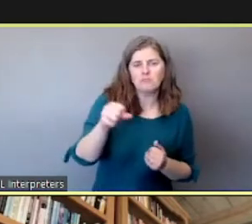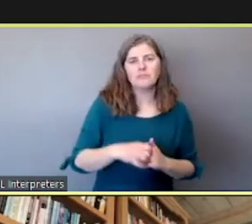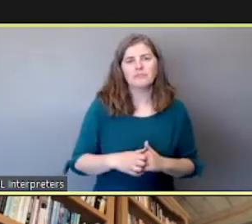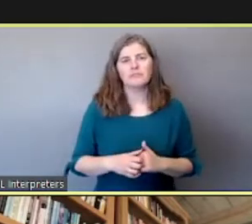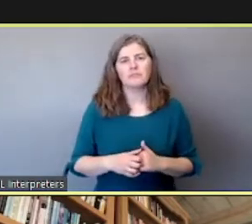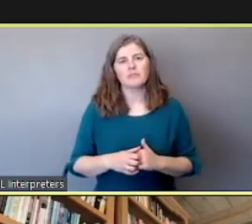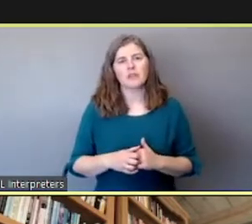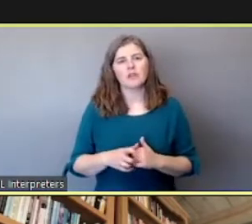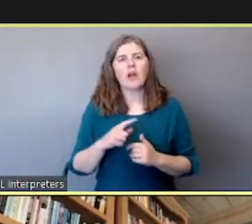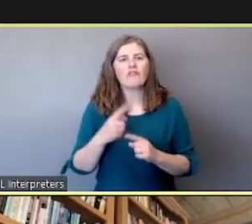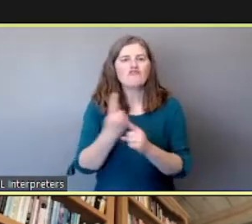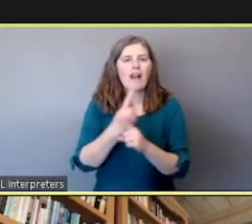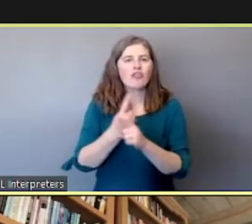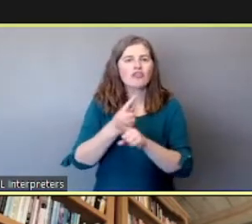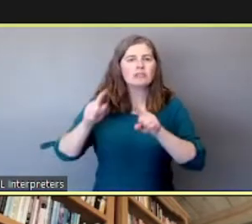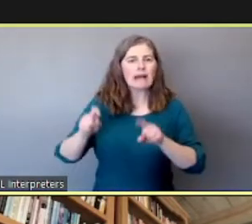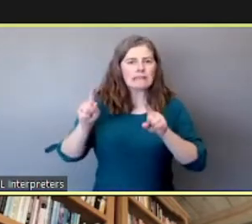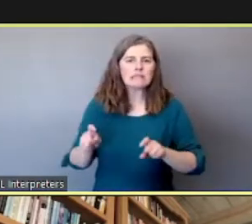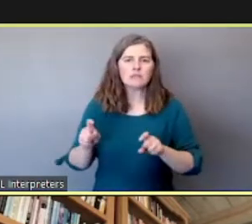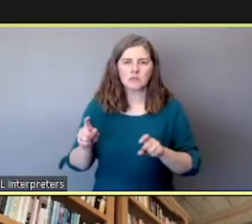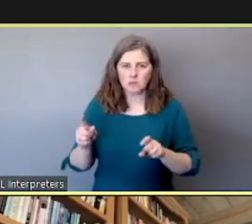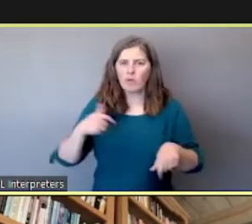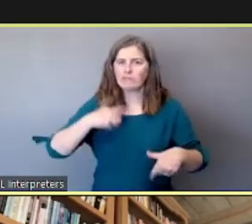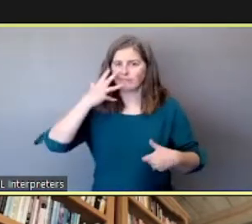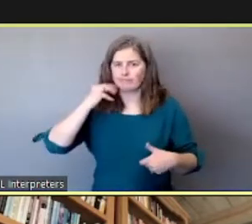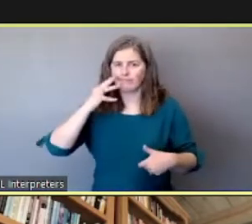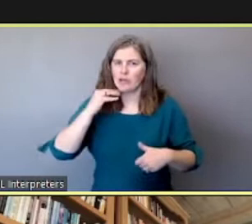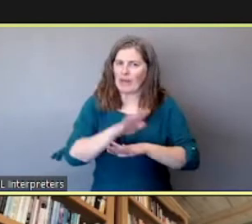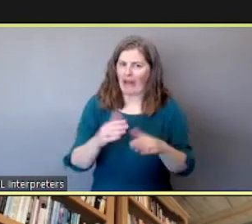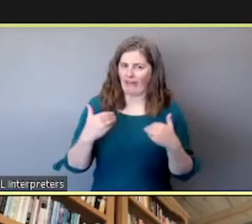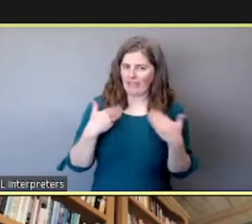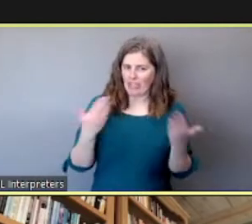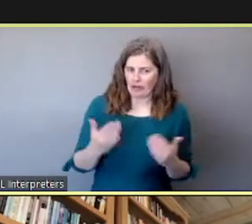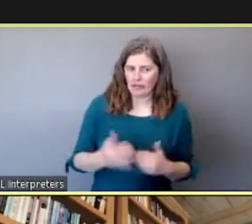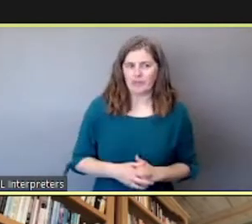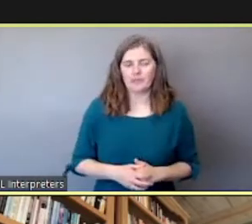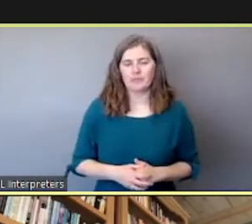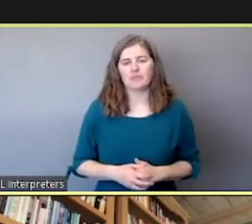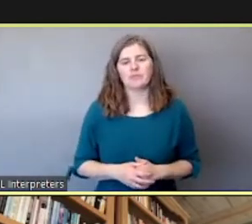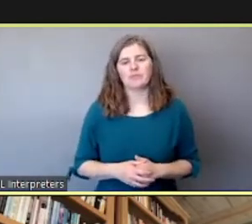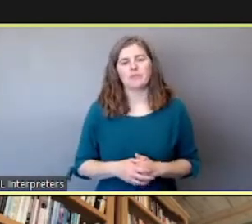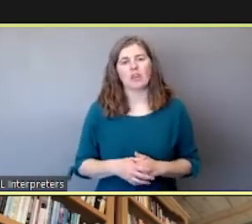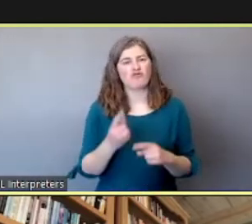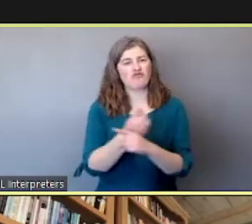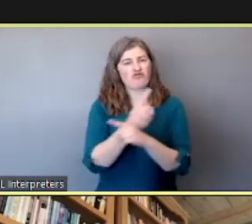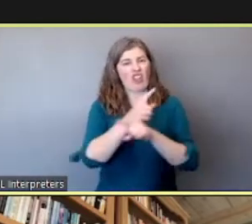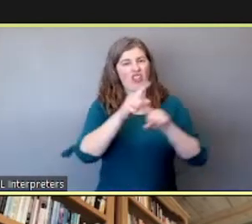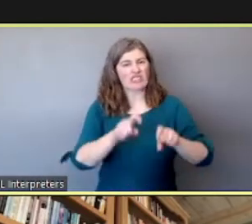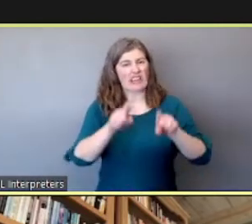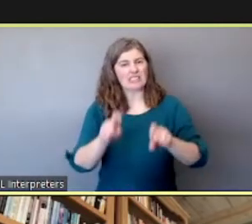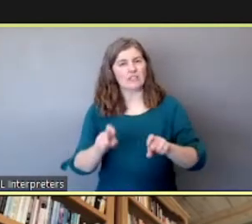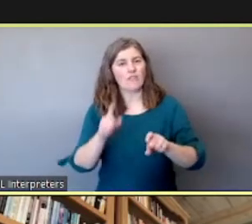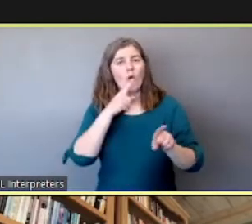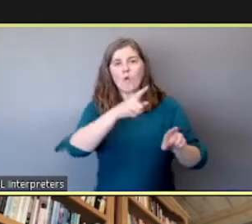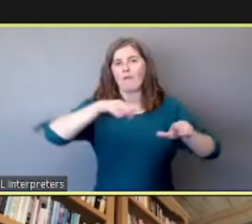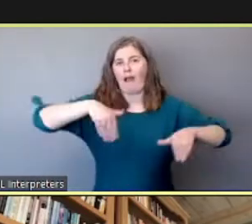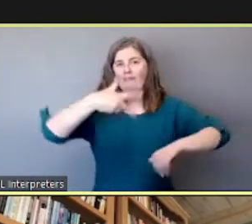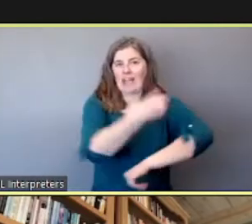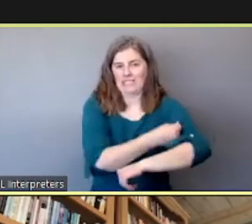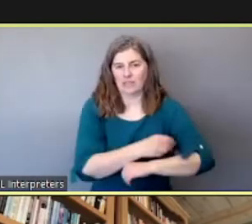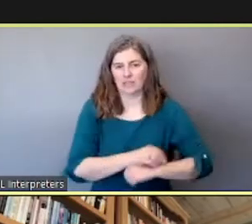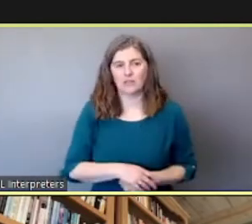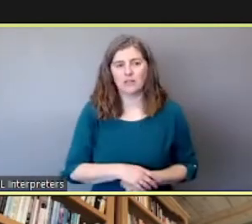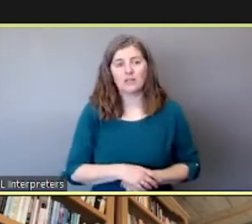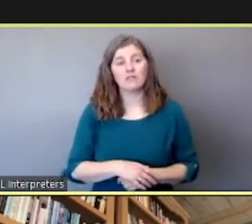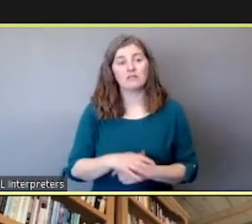to undergo regular testing, which we don't do here. That undergoing regular testing is for unvaccinated. So if you work for the